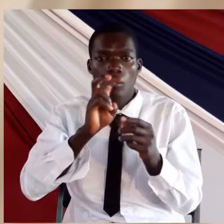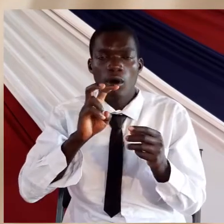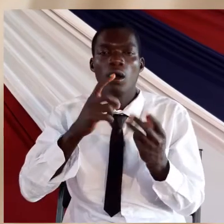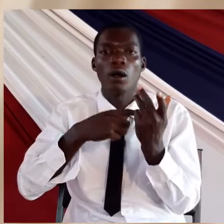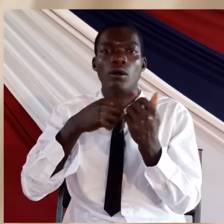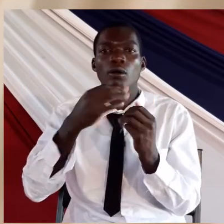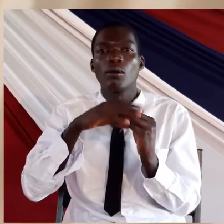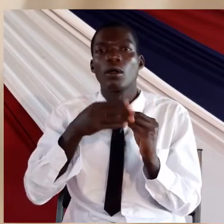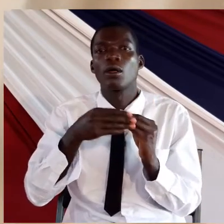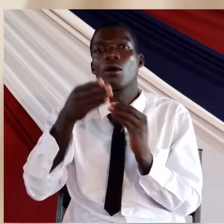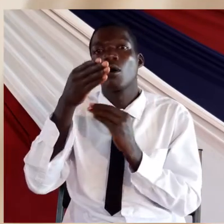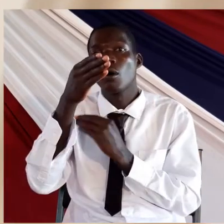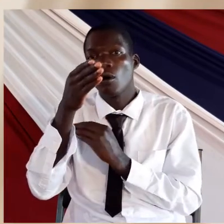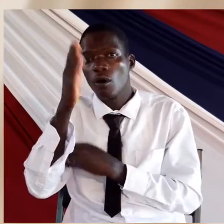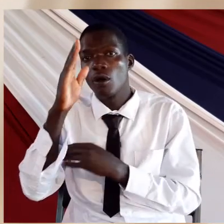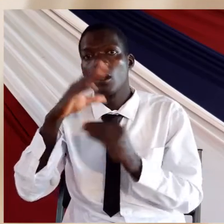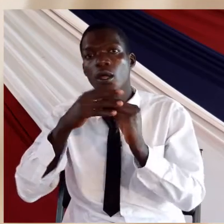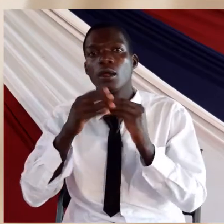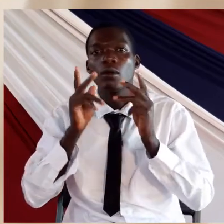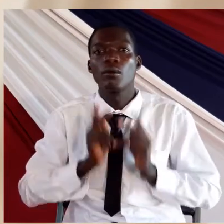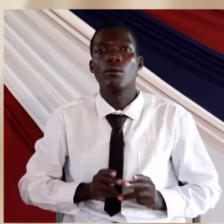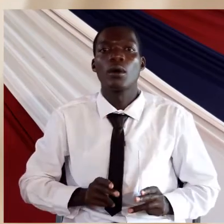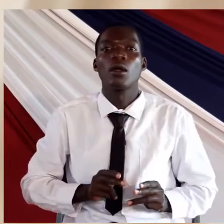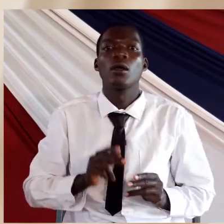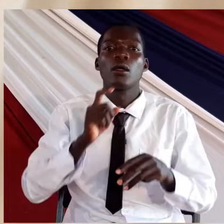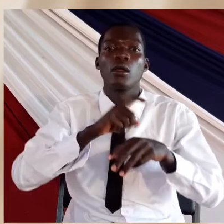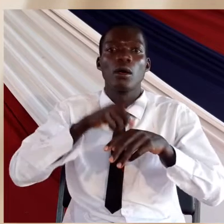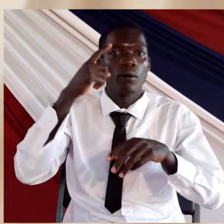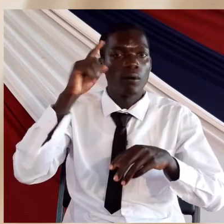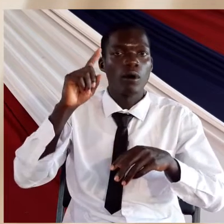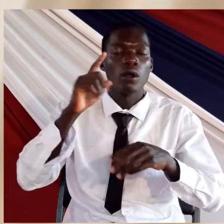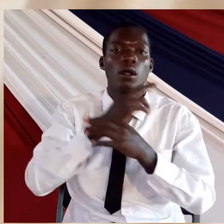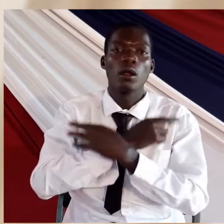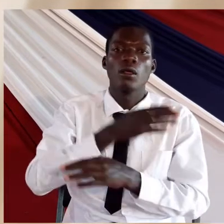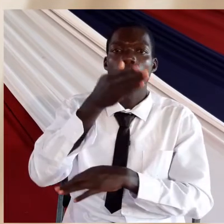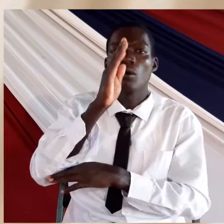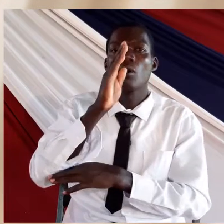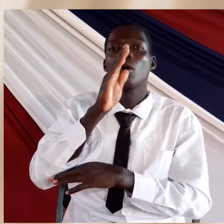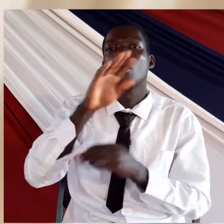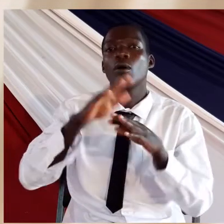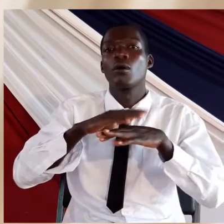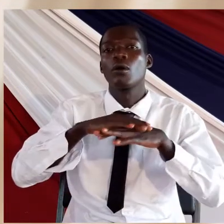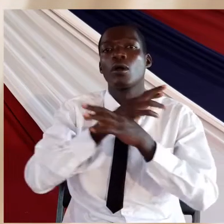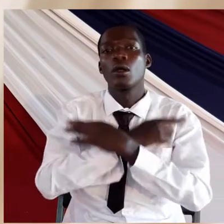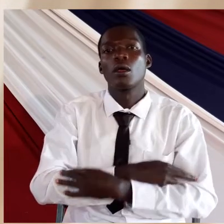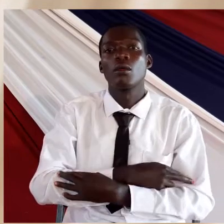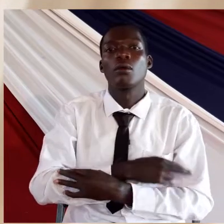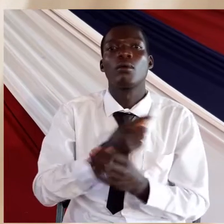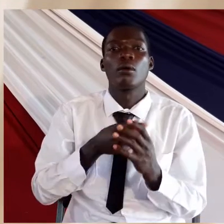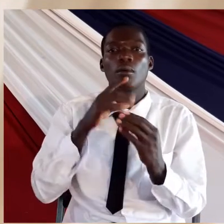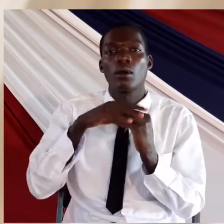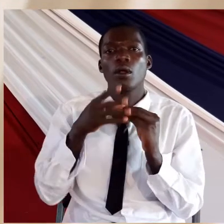God creates human beings, and then when it is time for rest, both of them rest at the end of